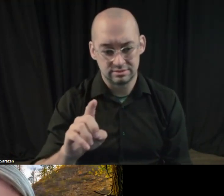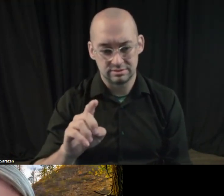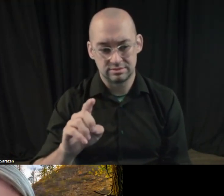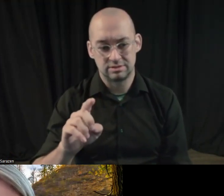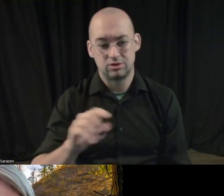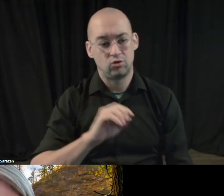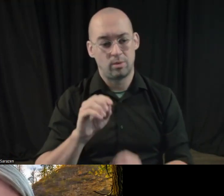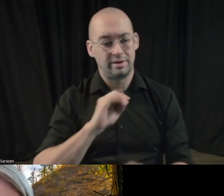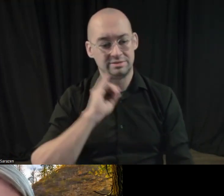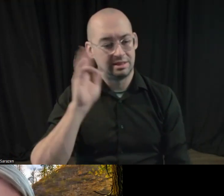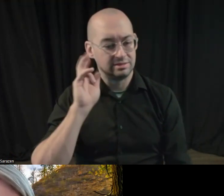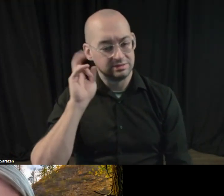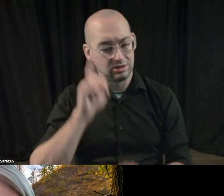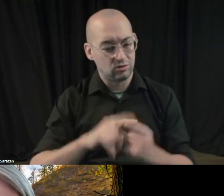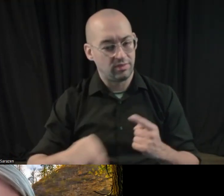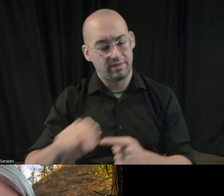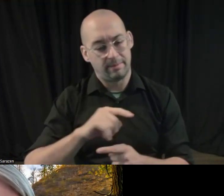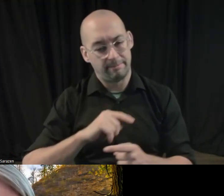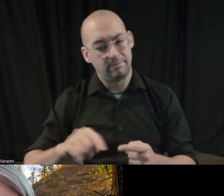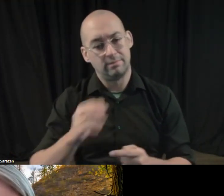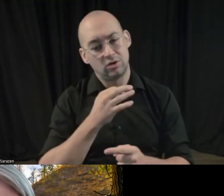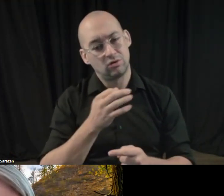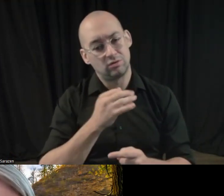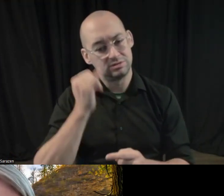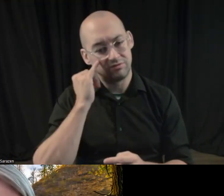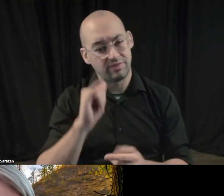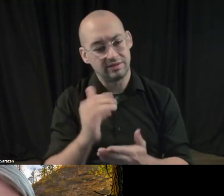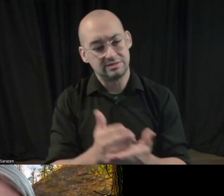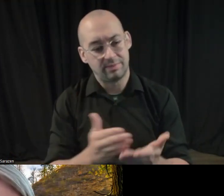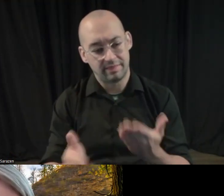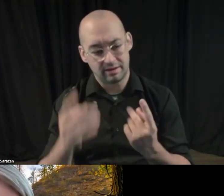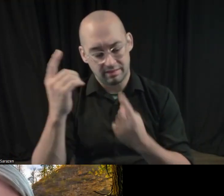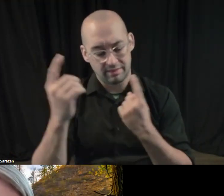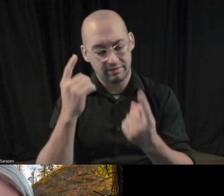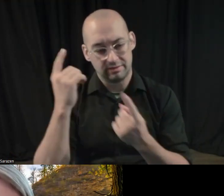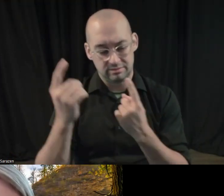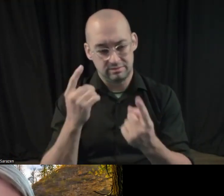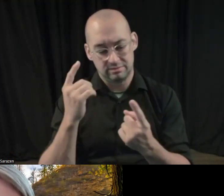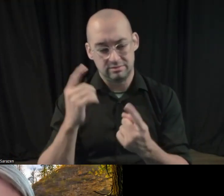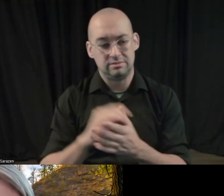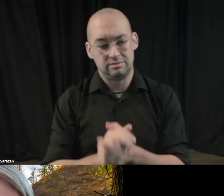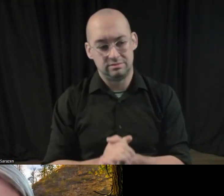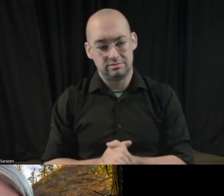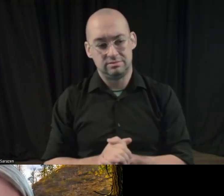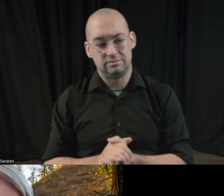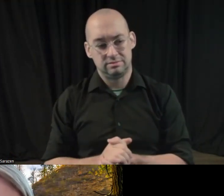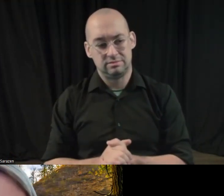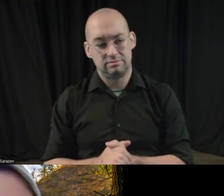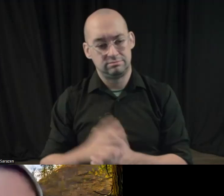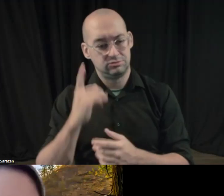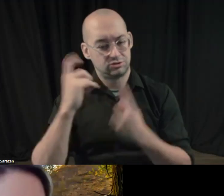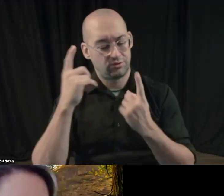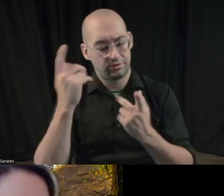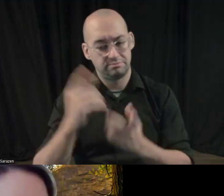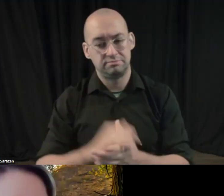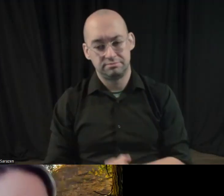I'm just curious if if that's something to take into consideration. Just a thought.